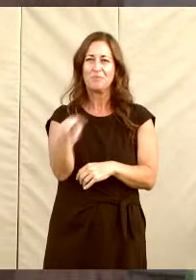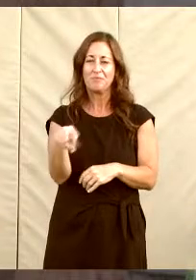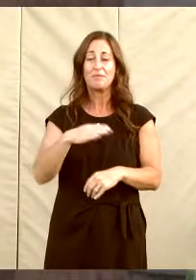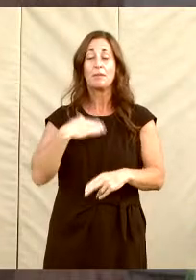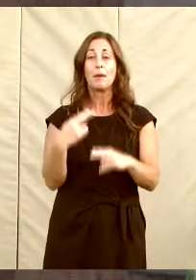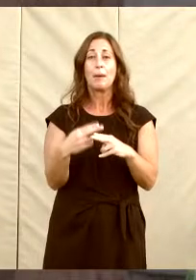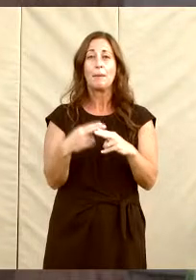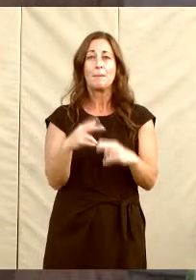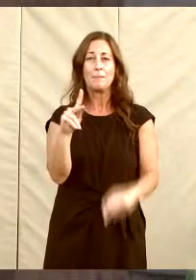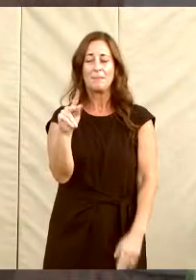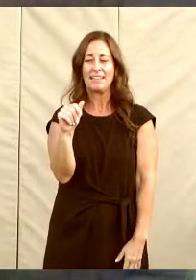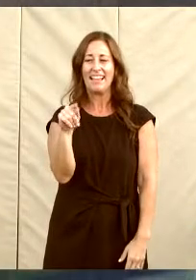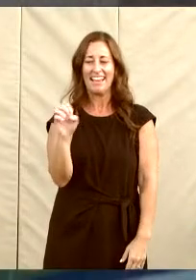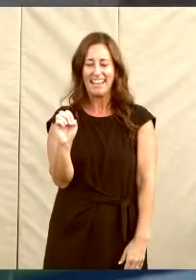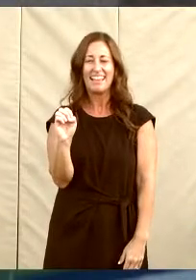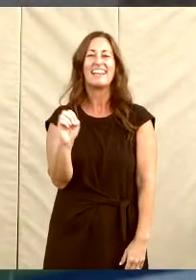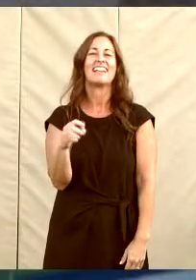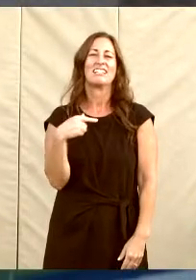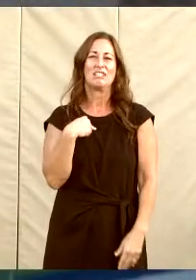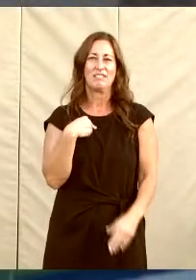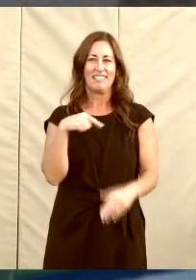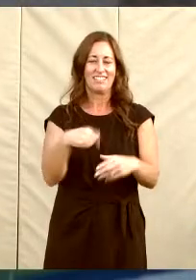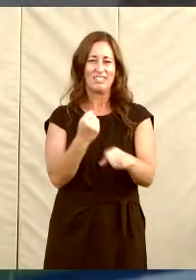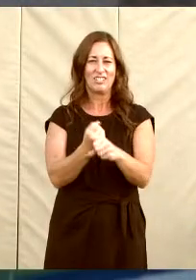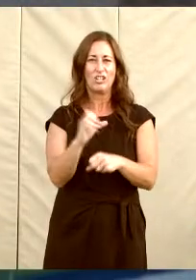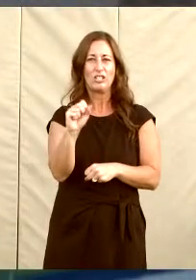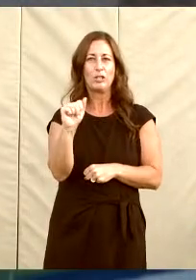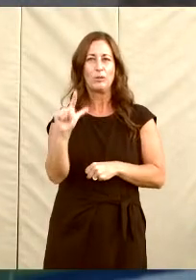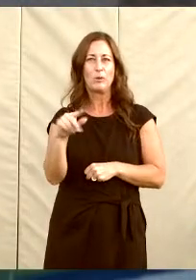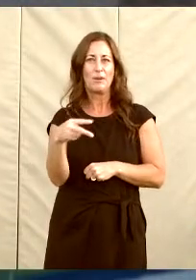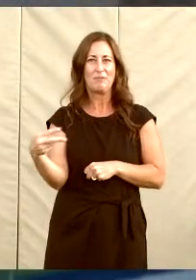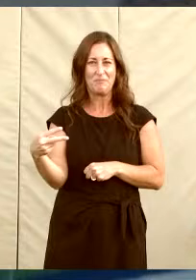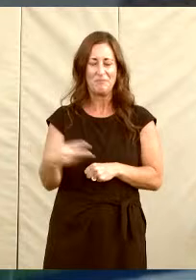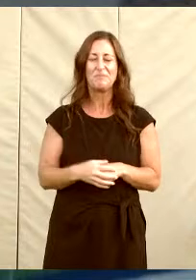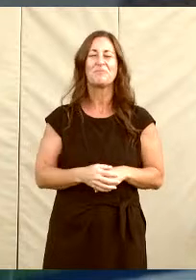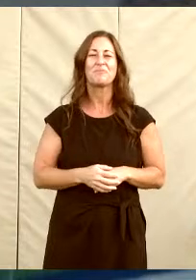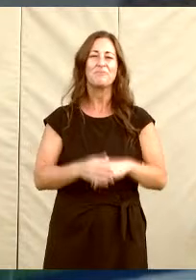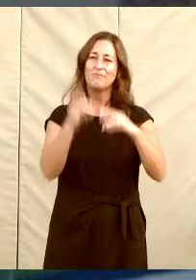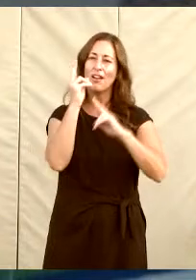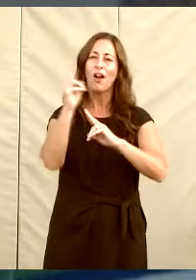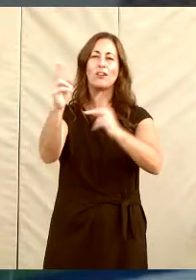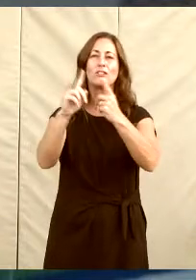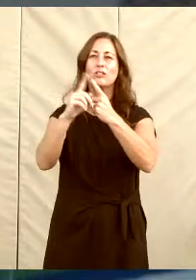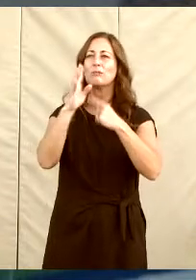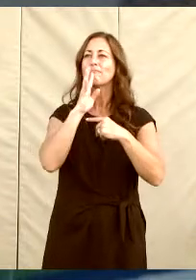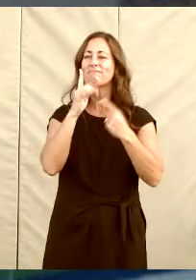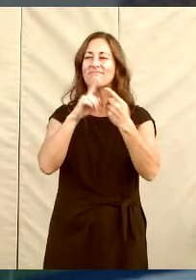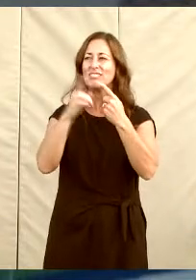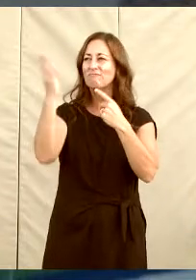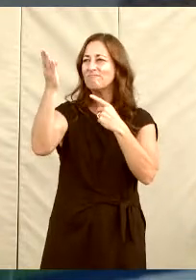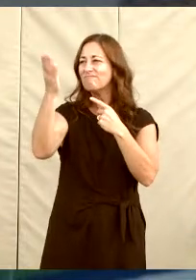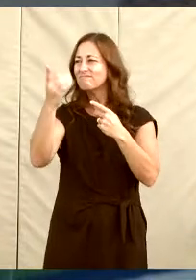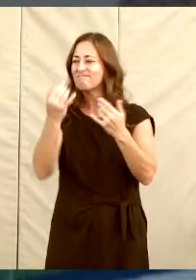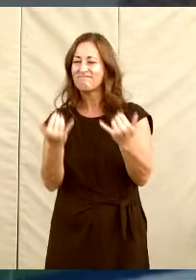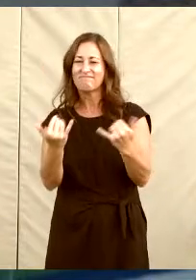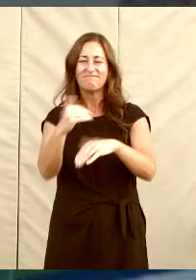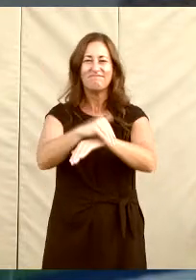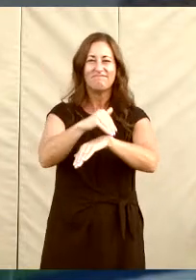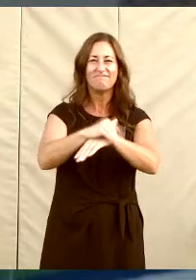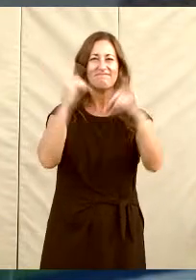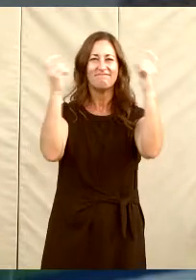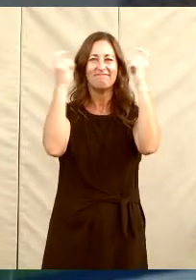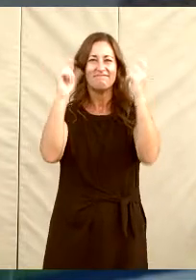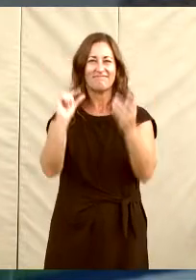is Katie Caldebar, and I'm this year's salutatorian. It's an honor to speak to everyone here tonight as we celebrate our high school